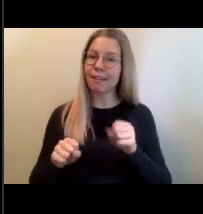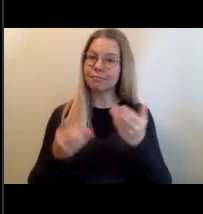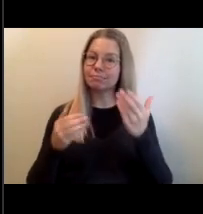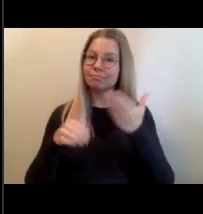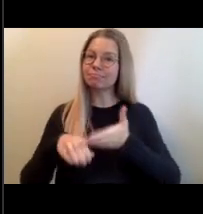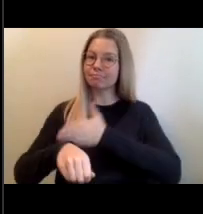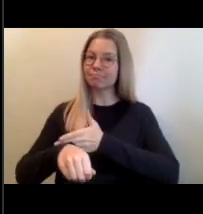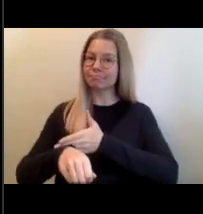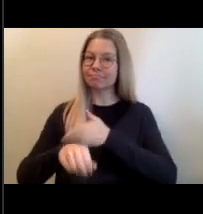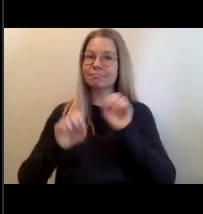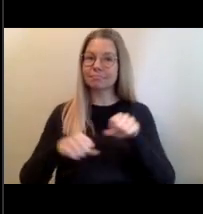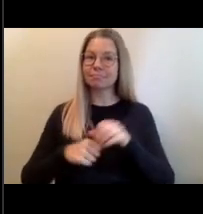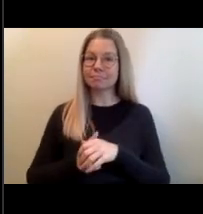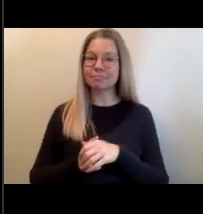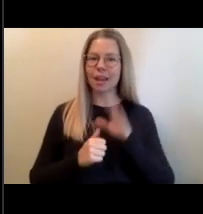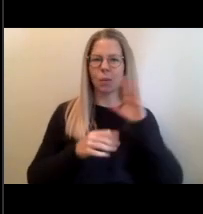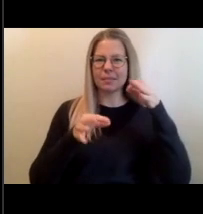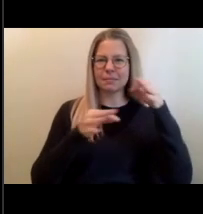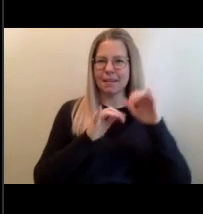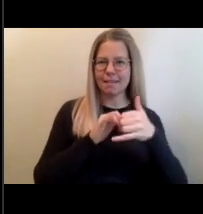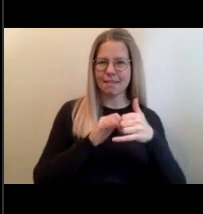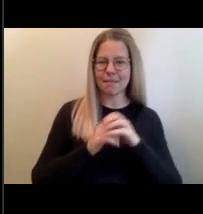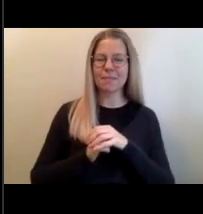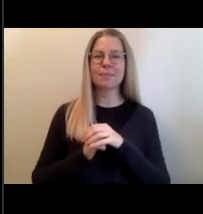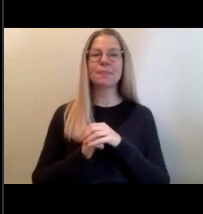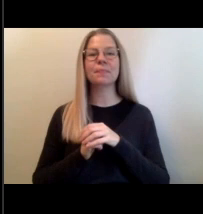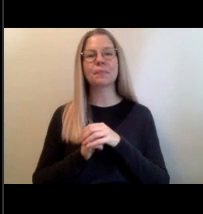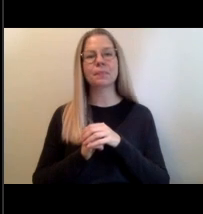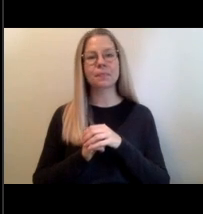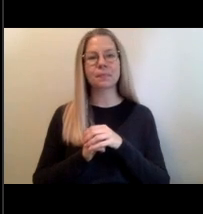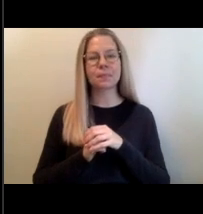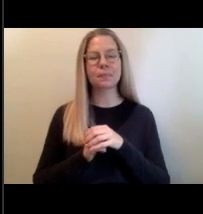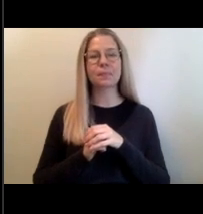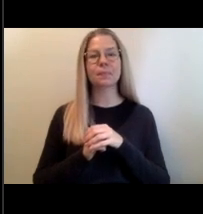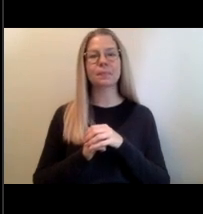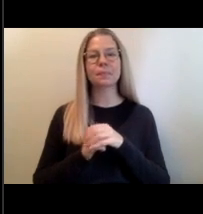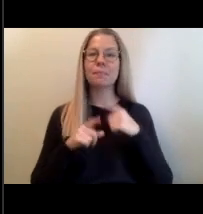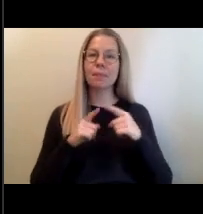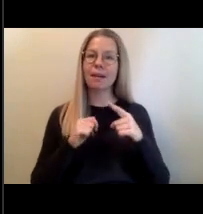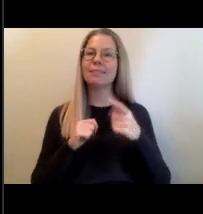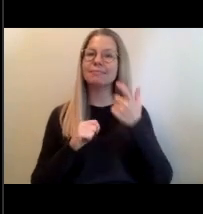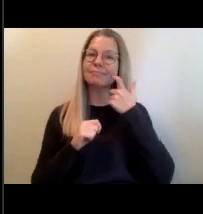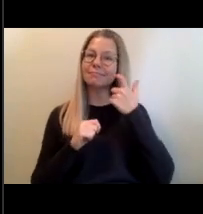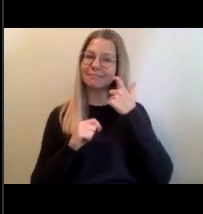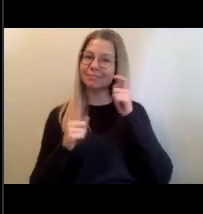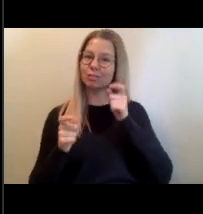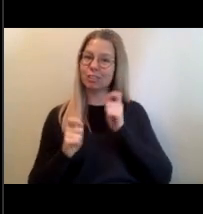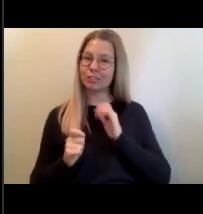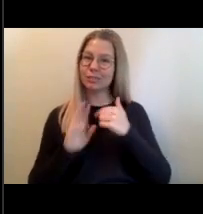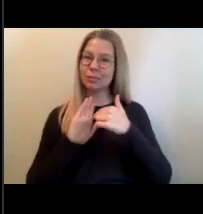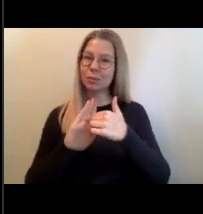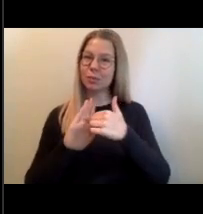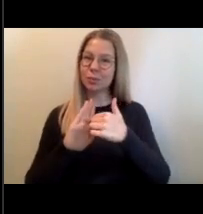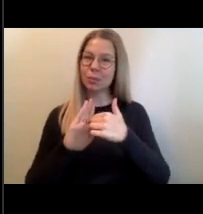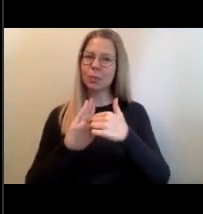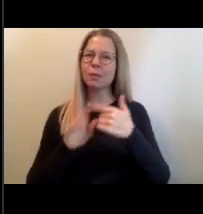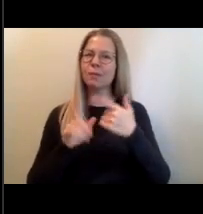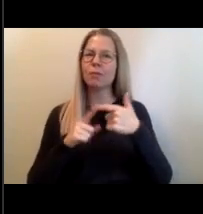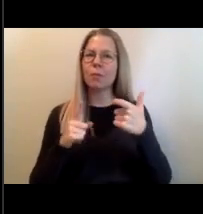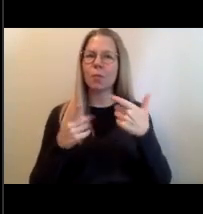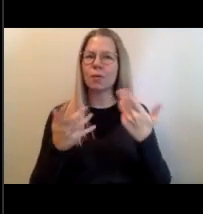about that. But these changes that I'm showing you here, they result in health hazards. We know